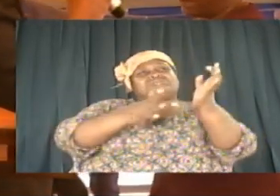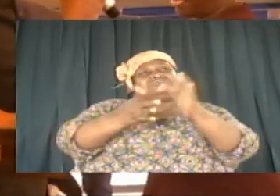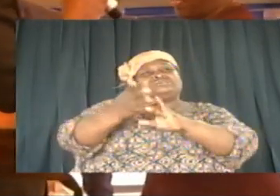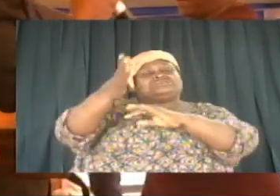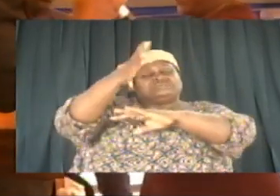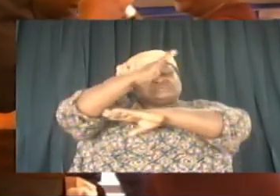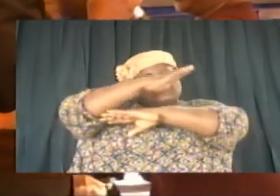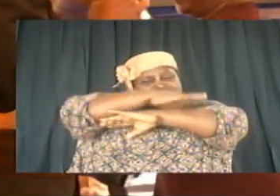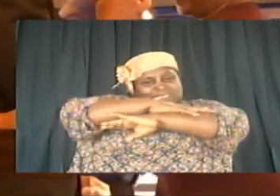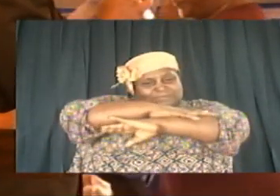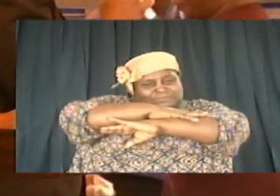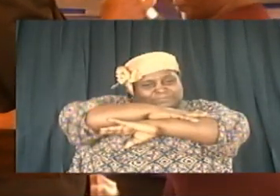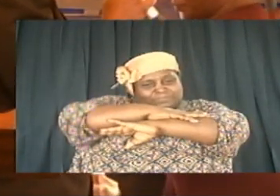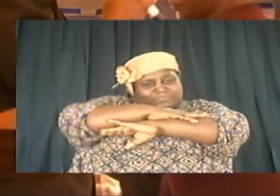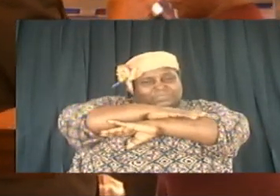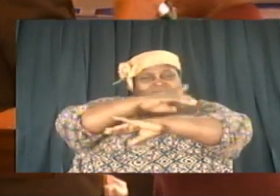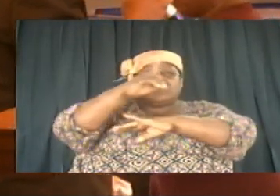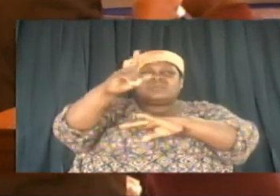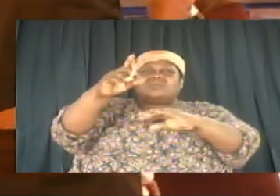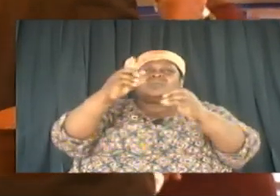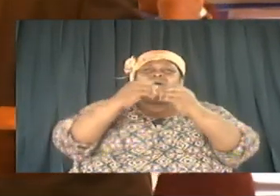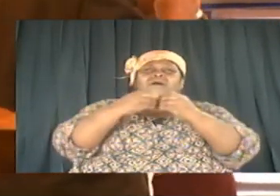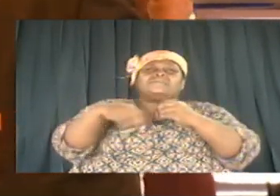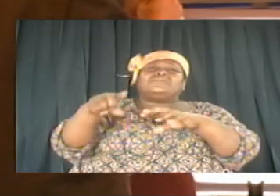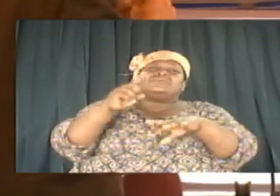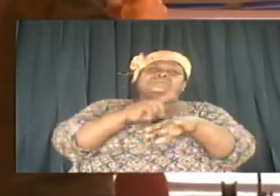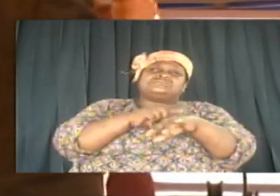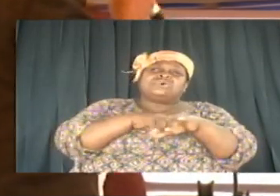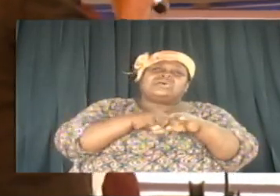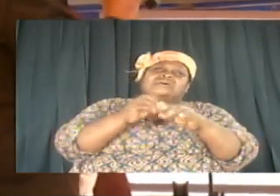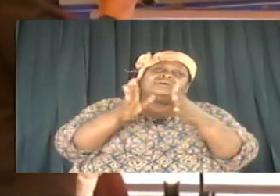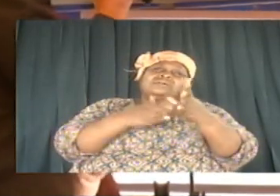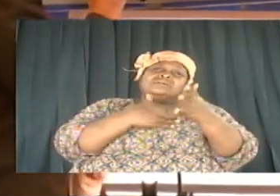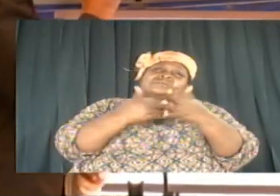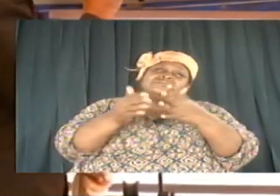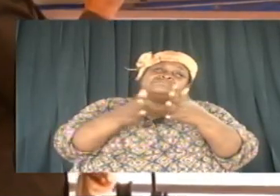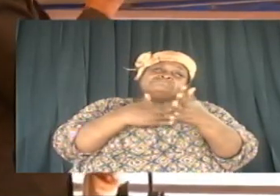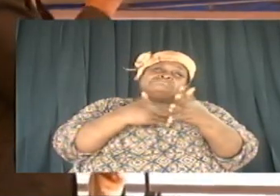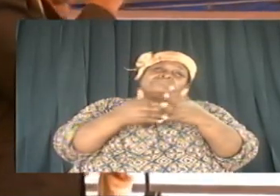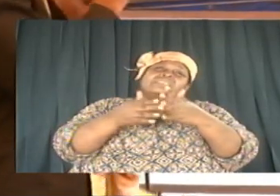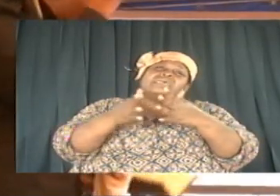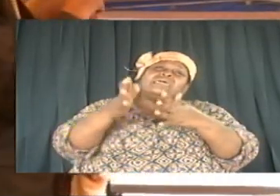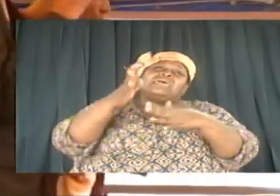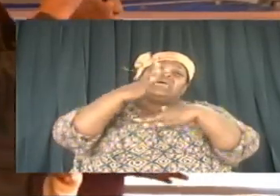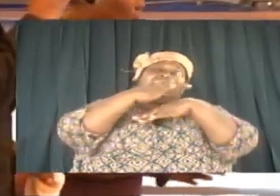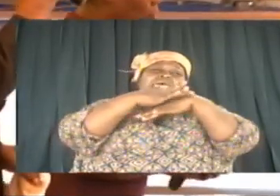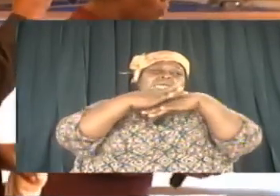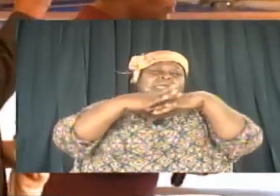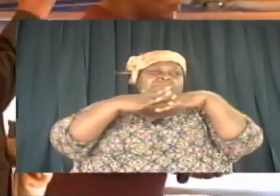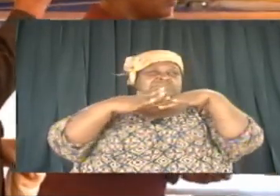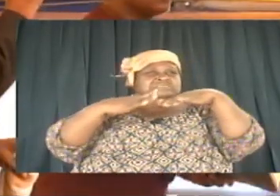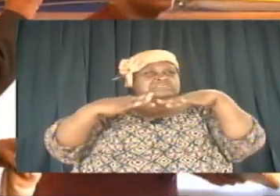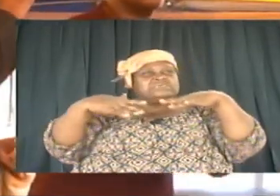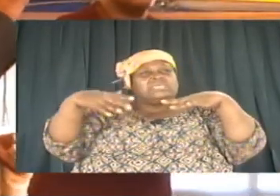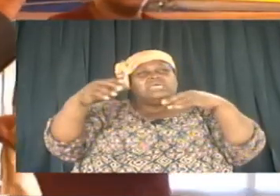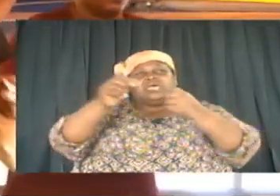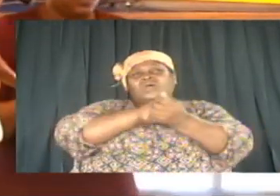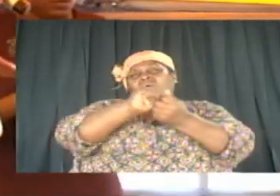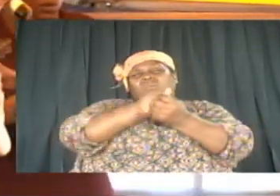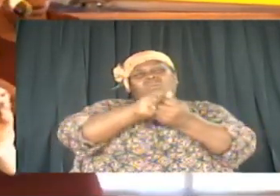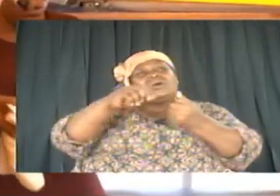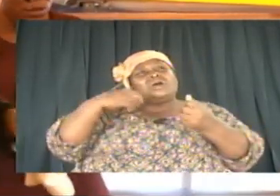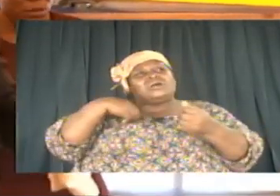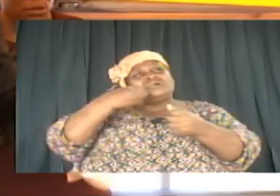time, we are singing that He empty us and wash us and allow us